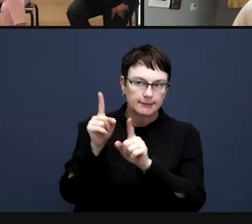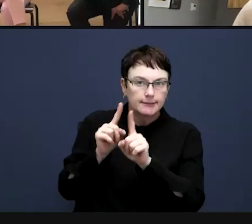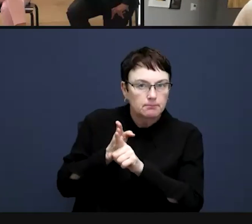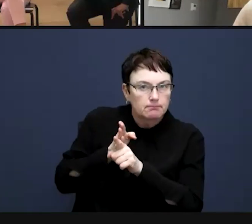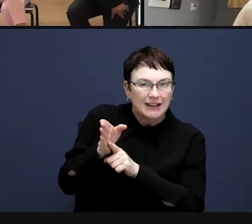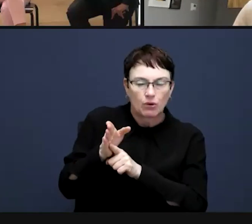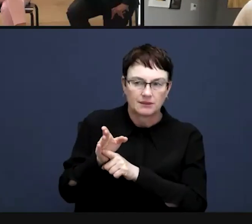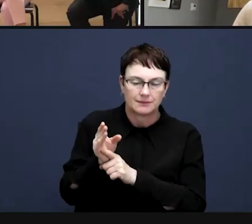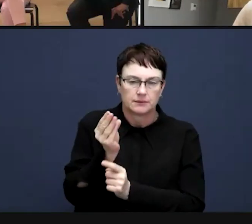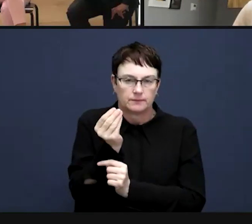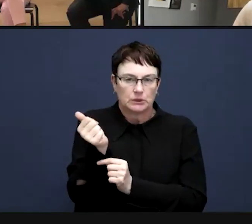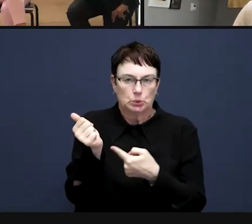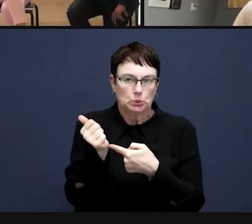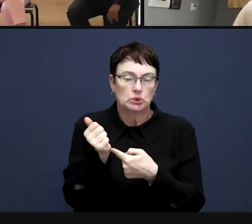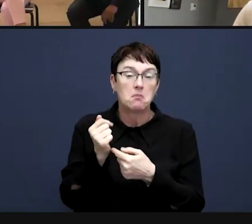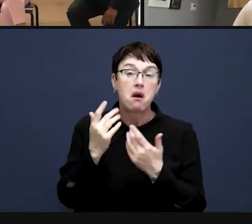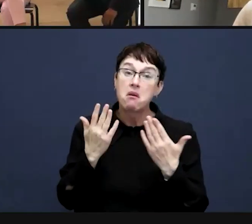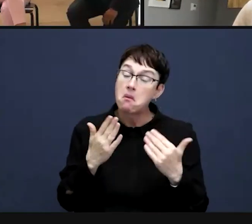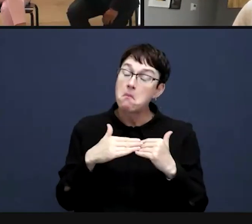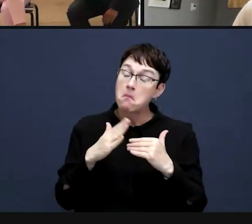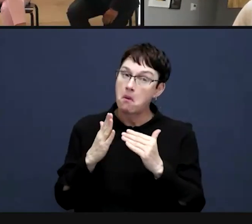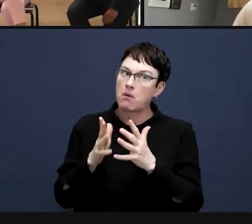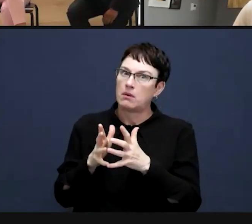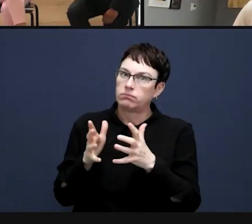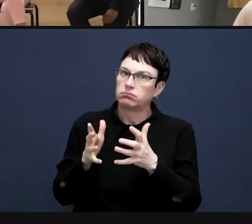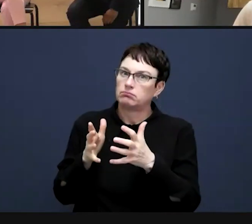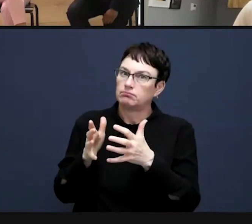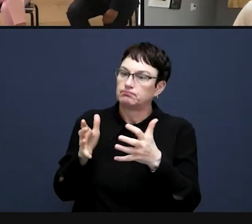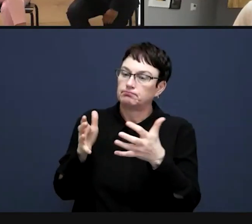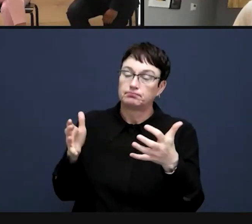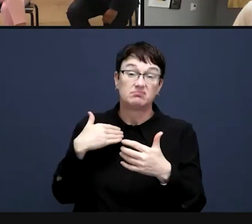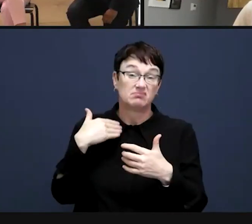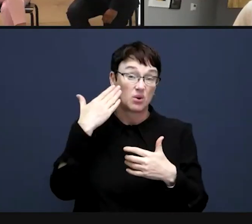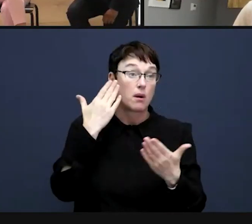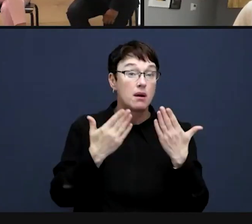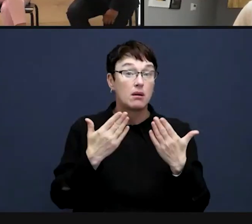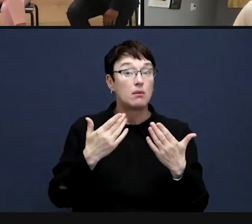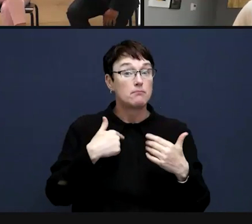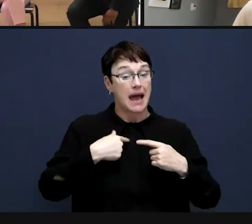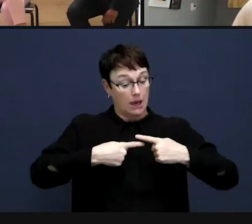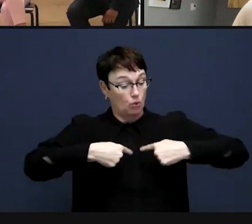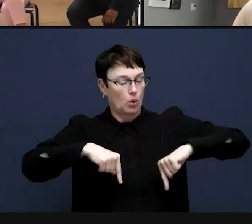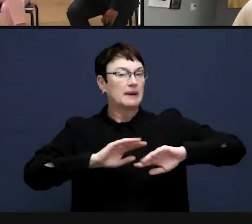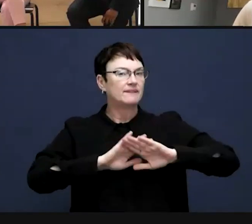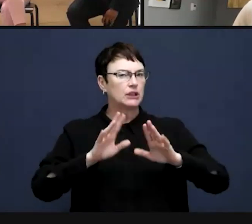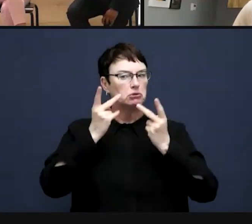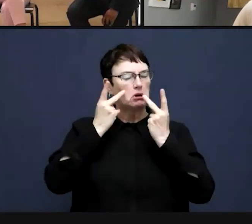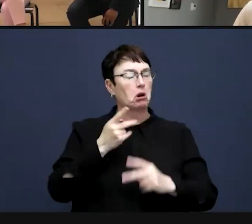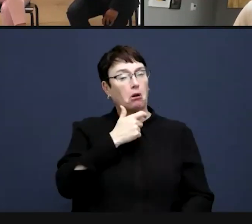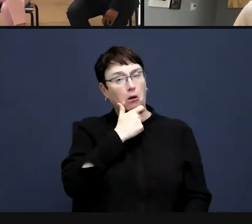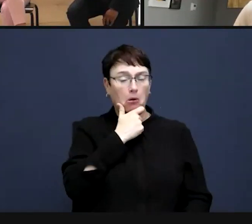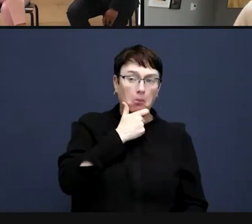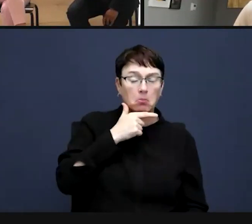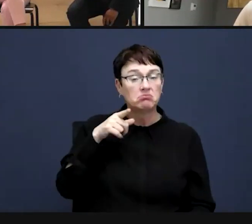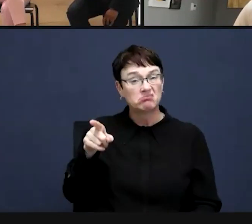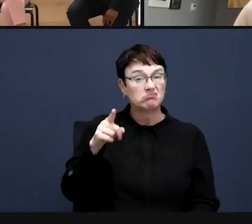growing. And I know that we have had this one up in the certification committee before. So it's not a new idea, but I'm not sure